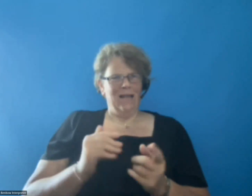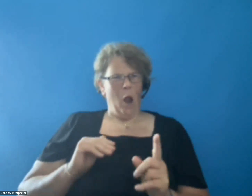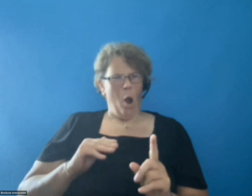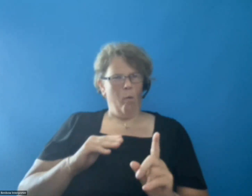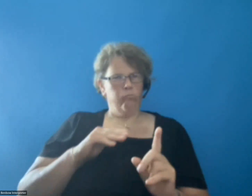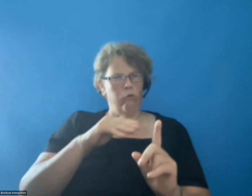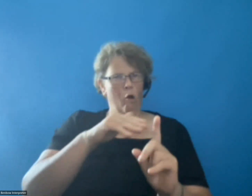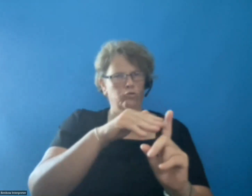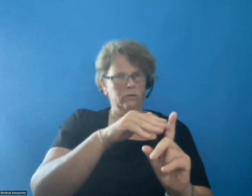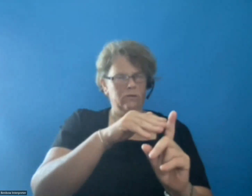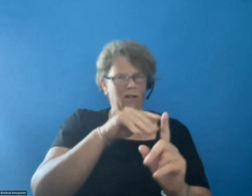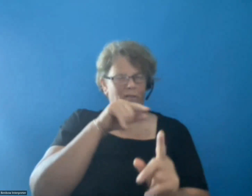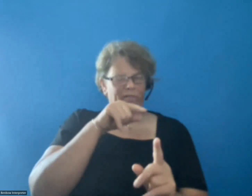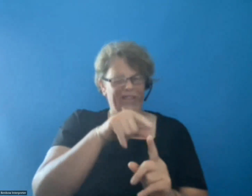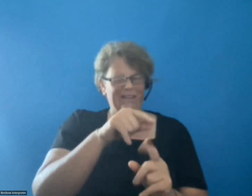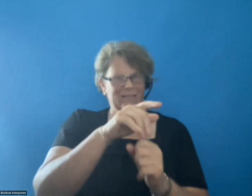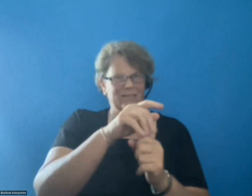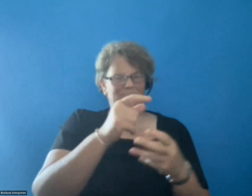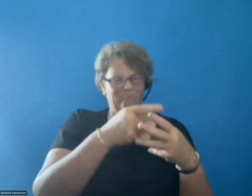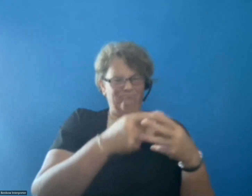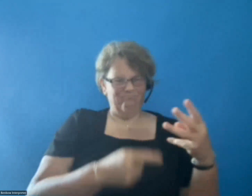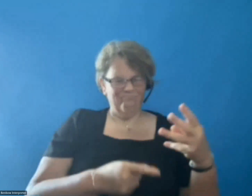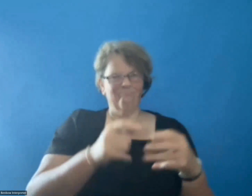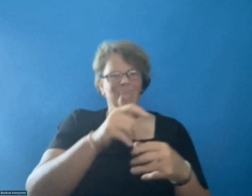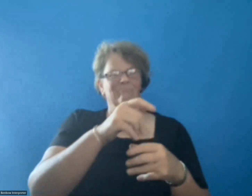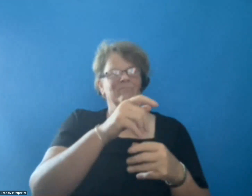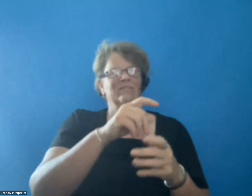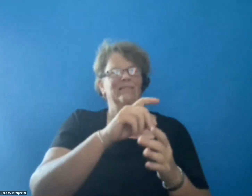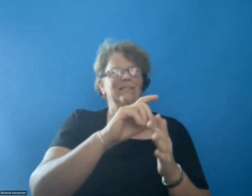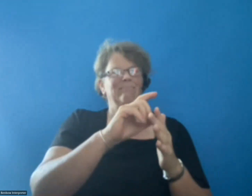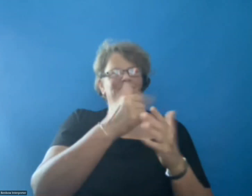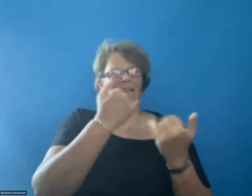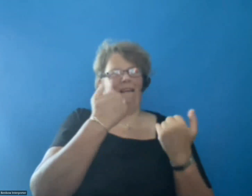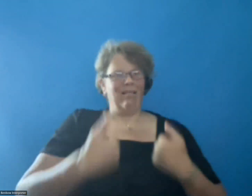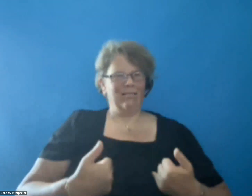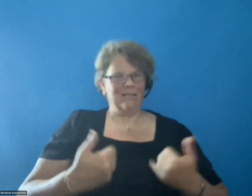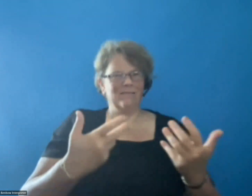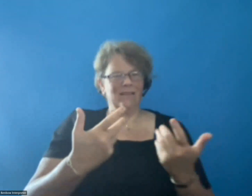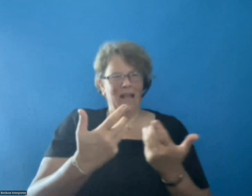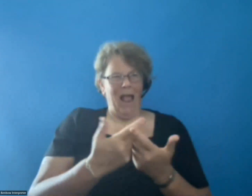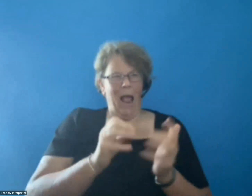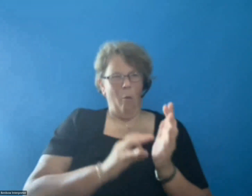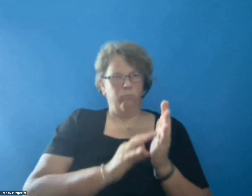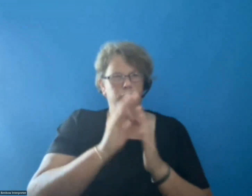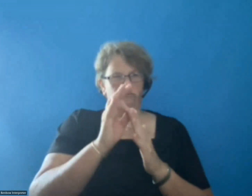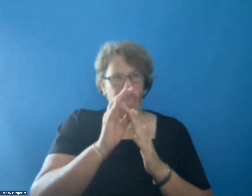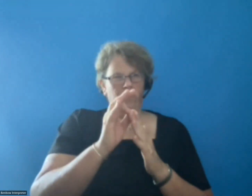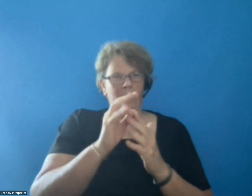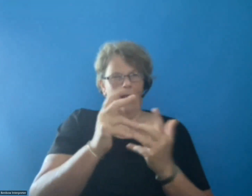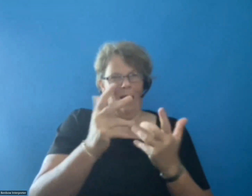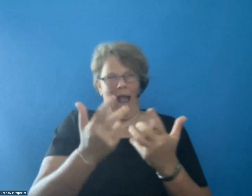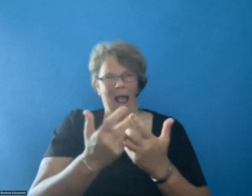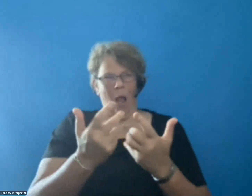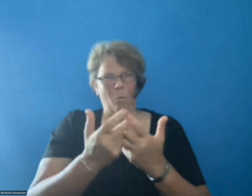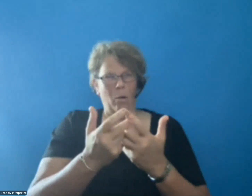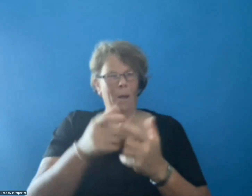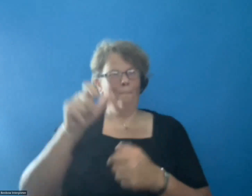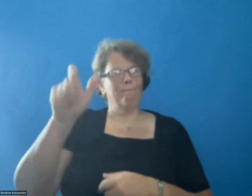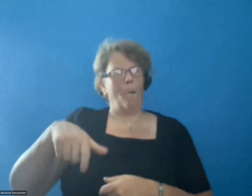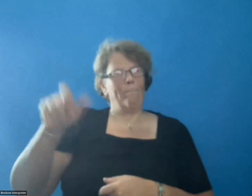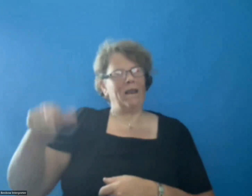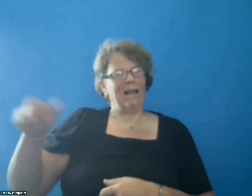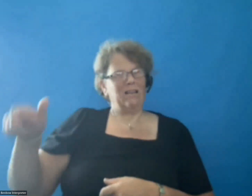taking these key areas of disease or key outcomes that we want to improve, and actually how we do that from a population health perspective. So in